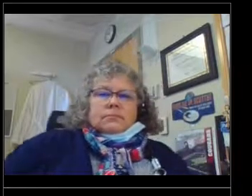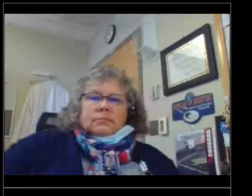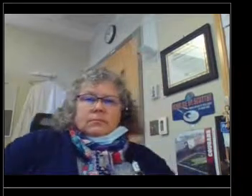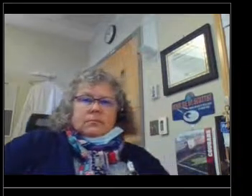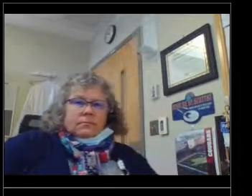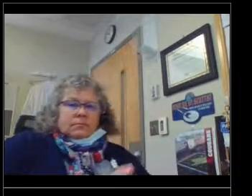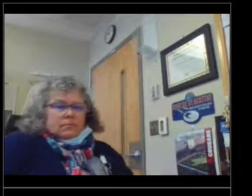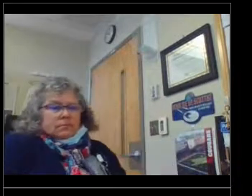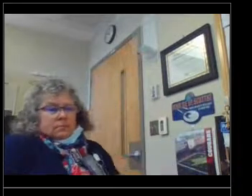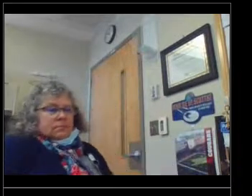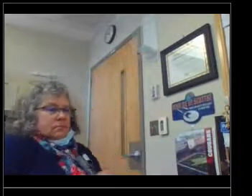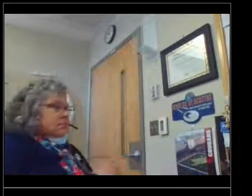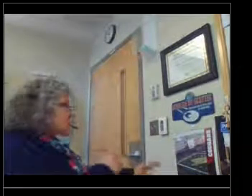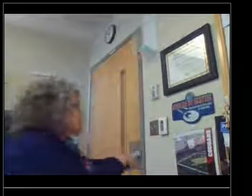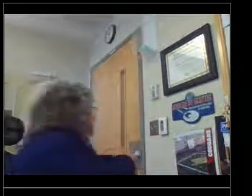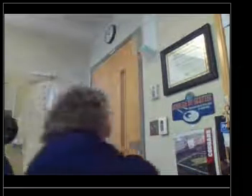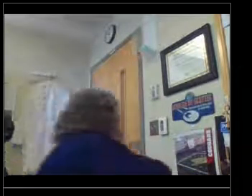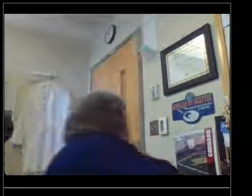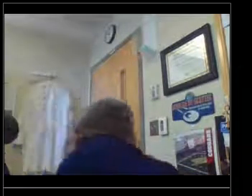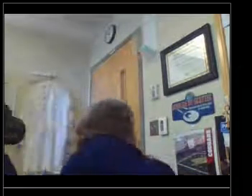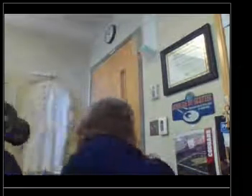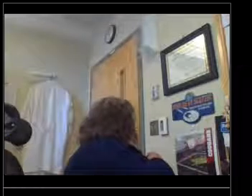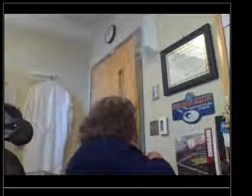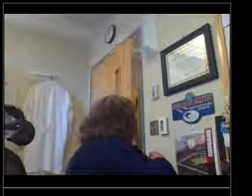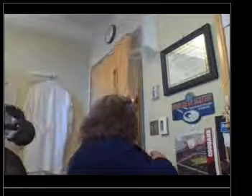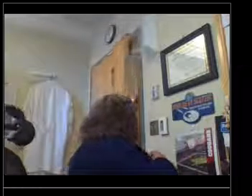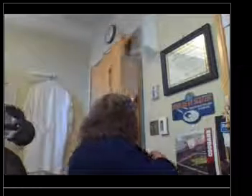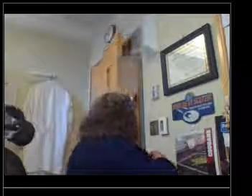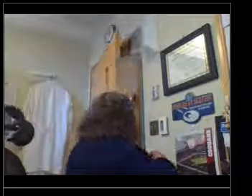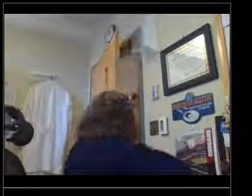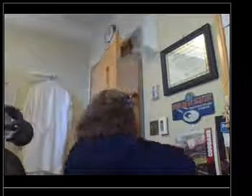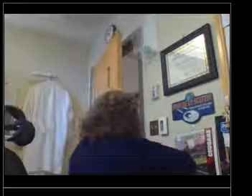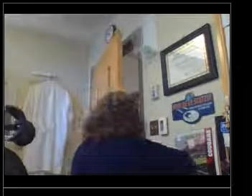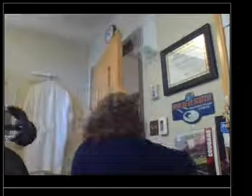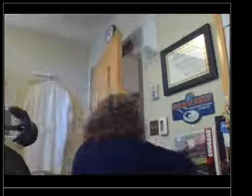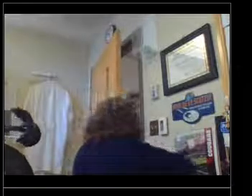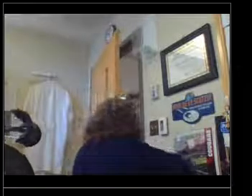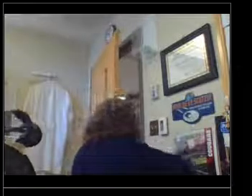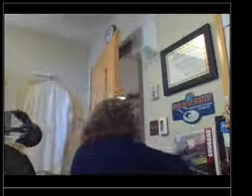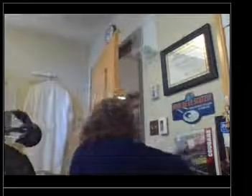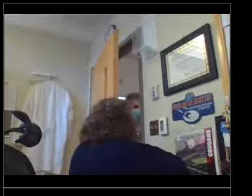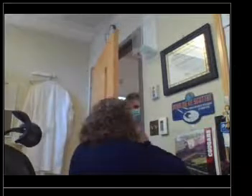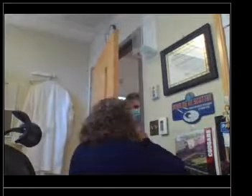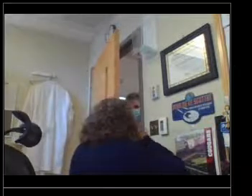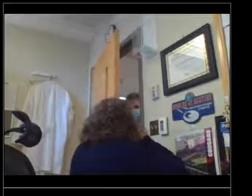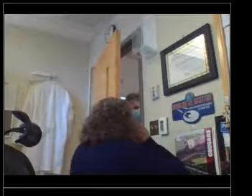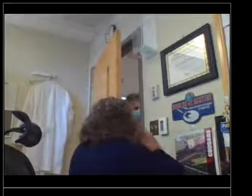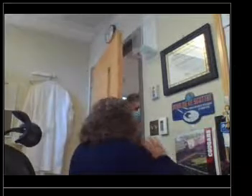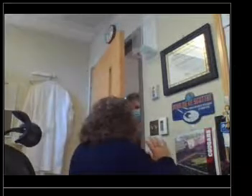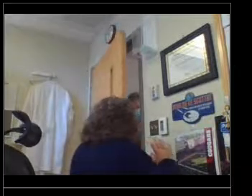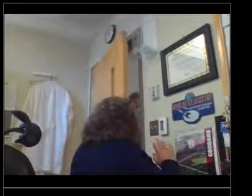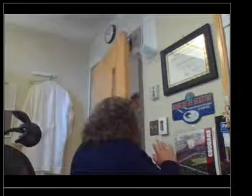Create that culture that always encourages questions. That's really what it's about. Go ahead to the next slide, Jimmy.